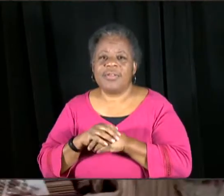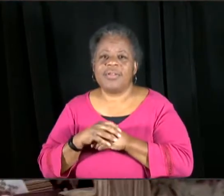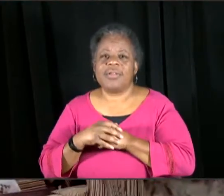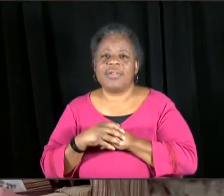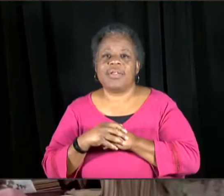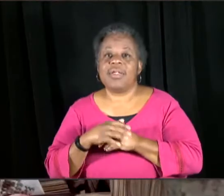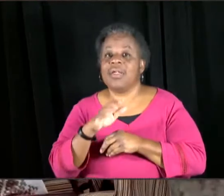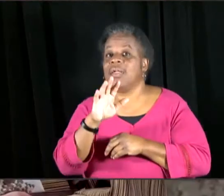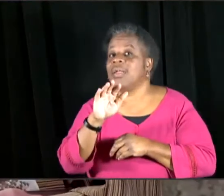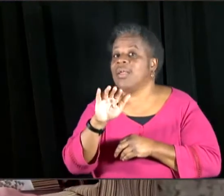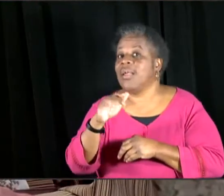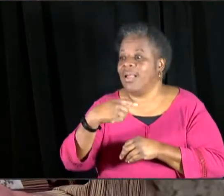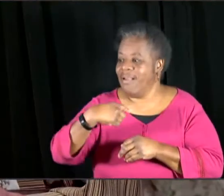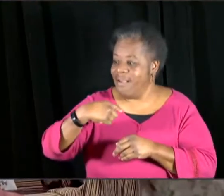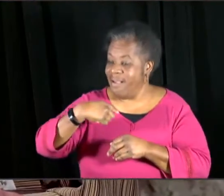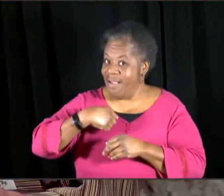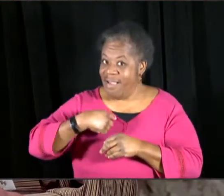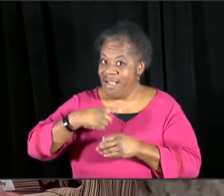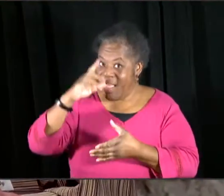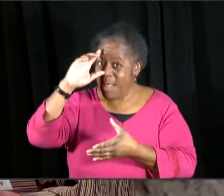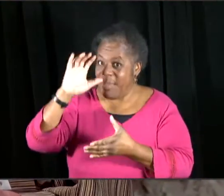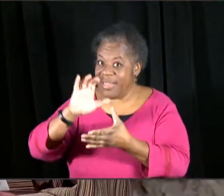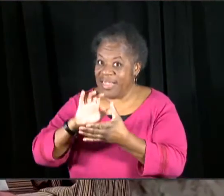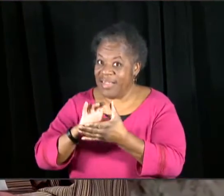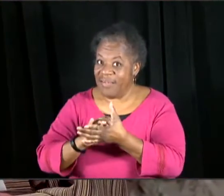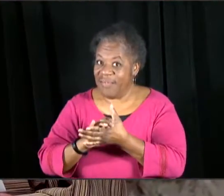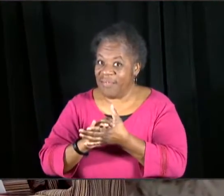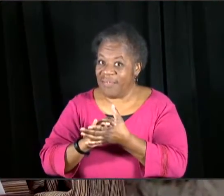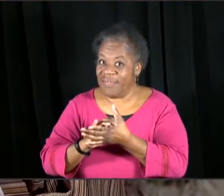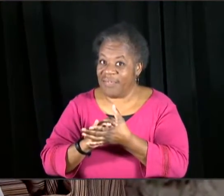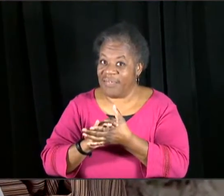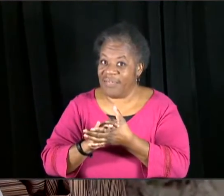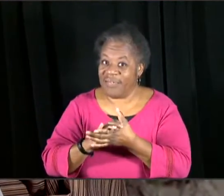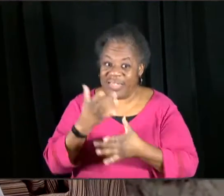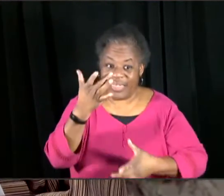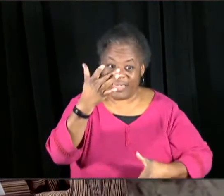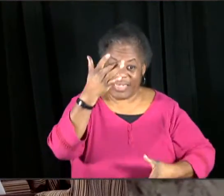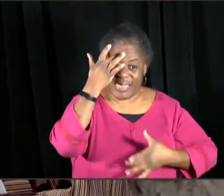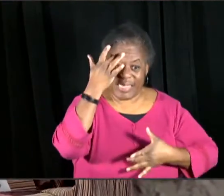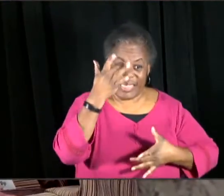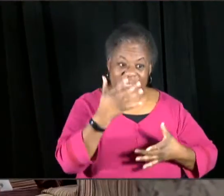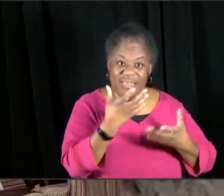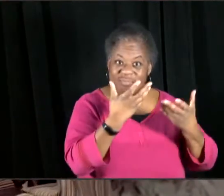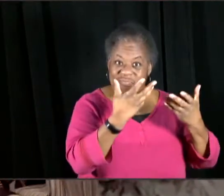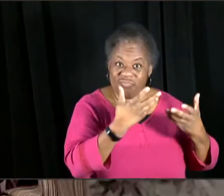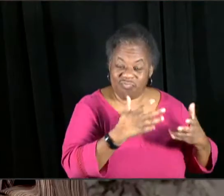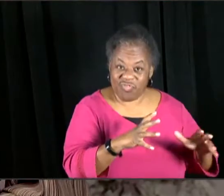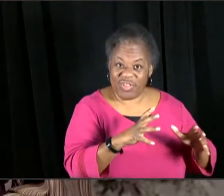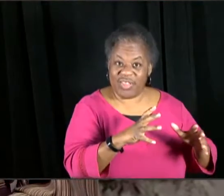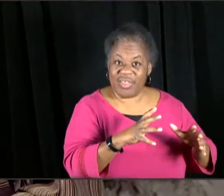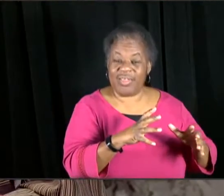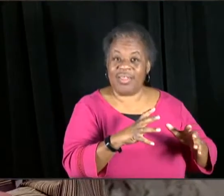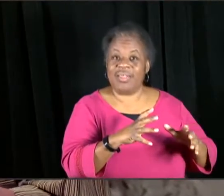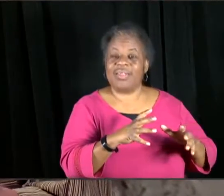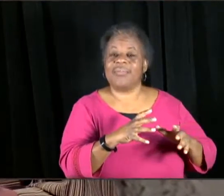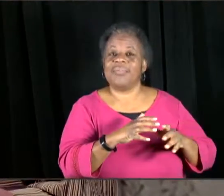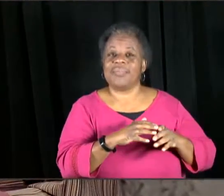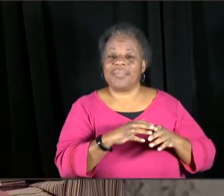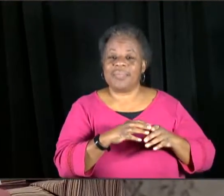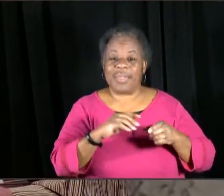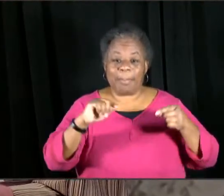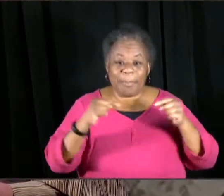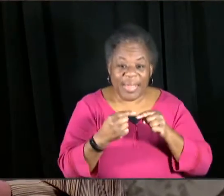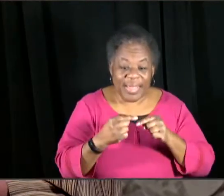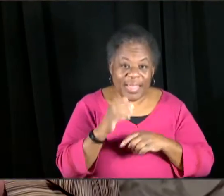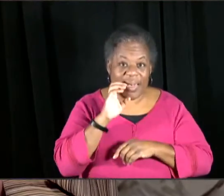But I've come to believe that no disease gets the last word. No pain or evil does either.